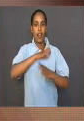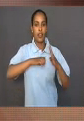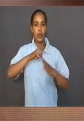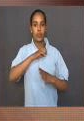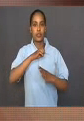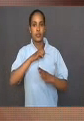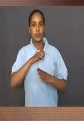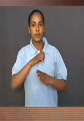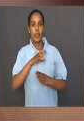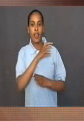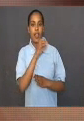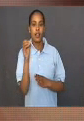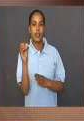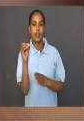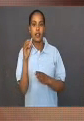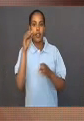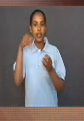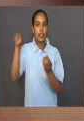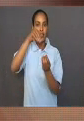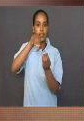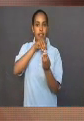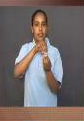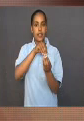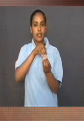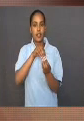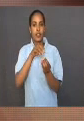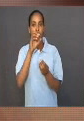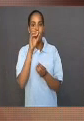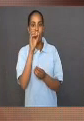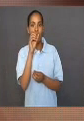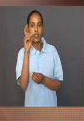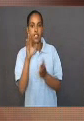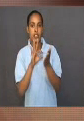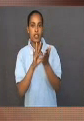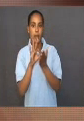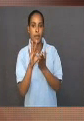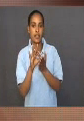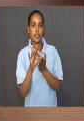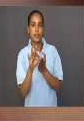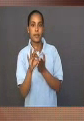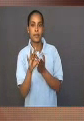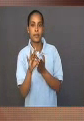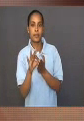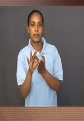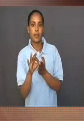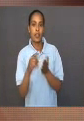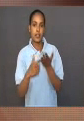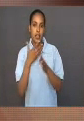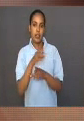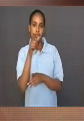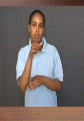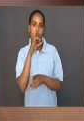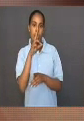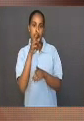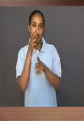electrons and increase in oxidation number, then